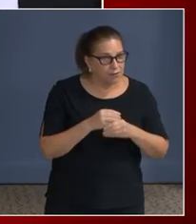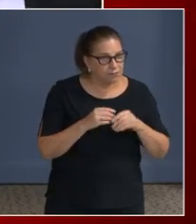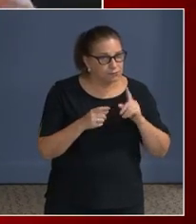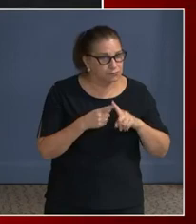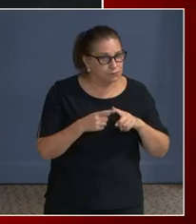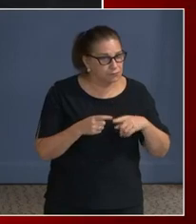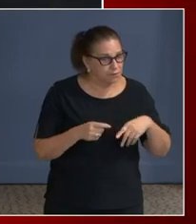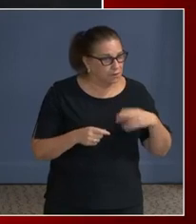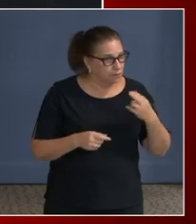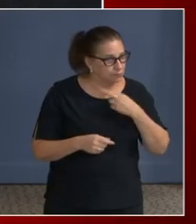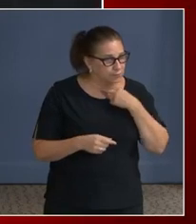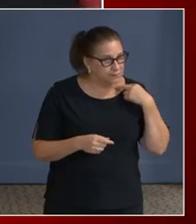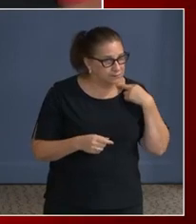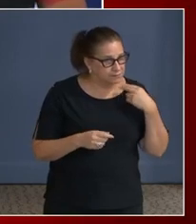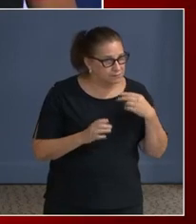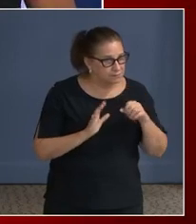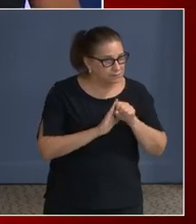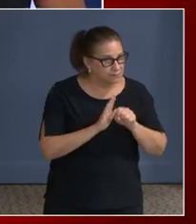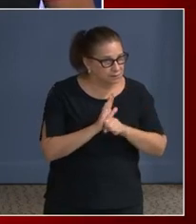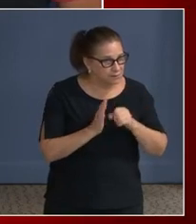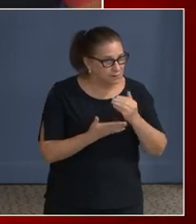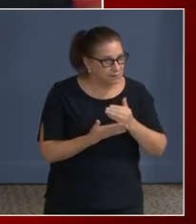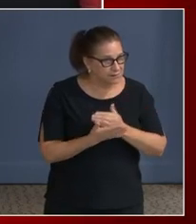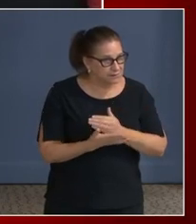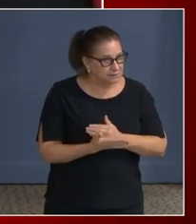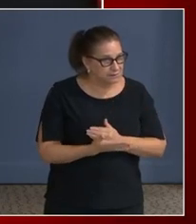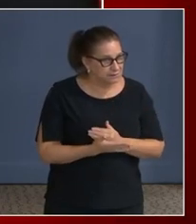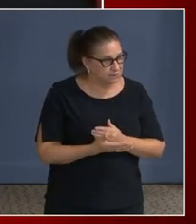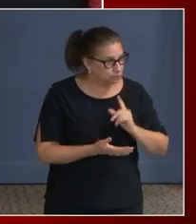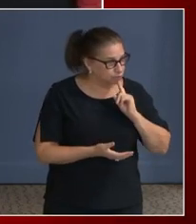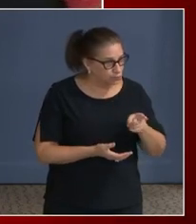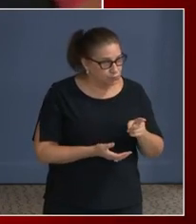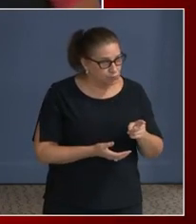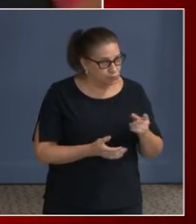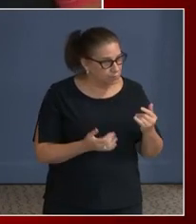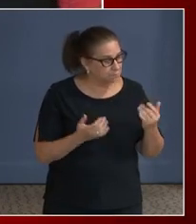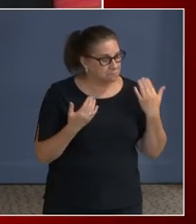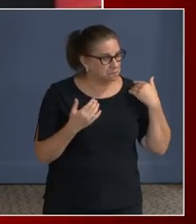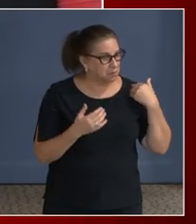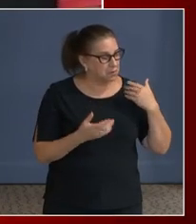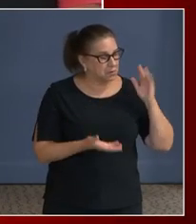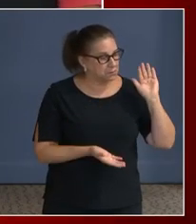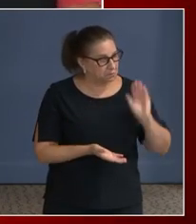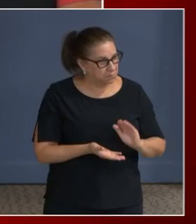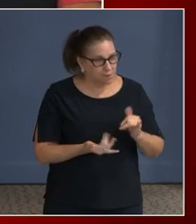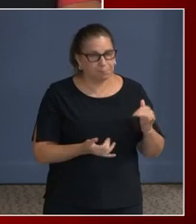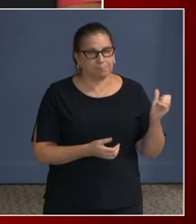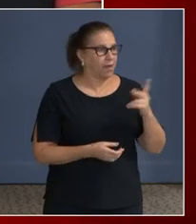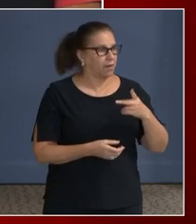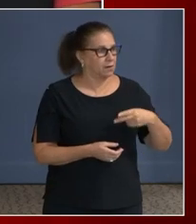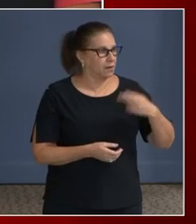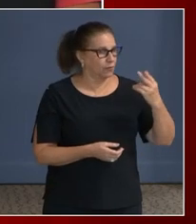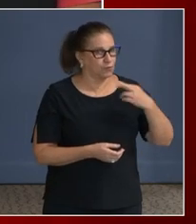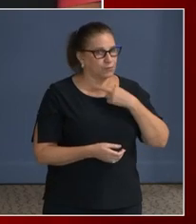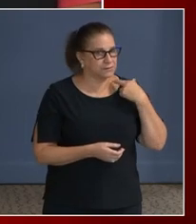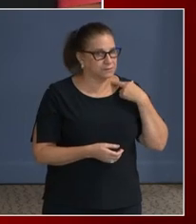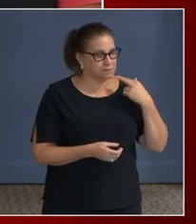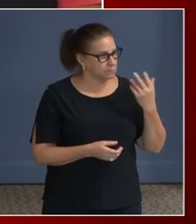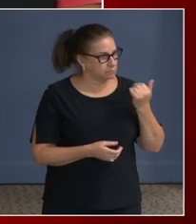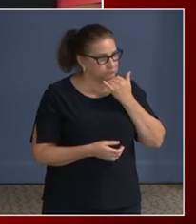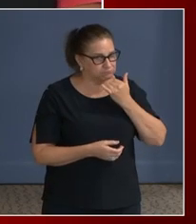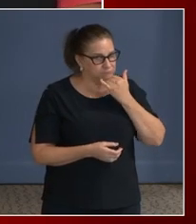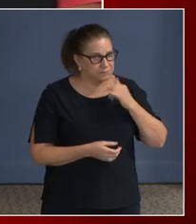weekend because the state was removed, now it's back on. What are you advising those people to do? And then just if you could just clarify for those people